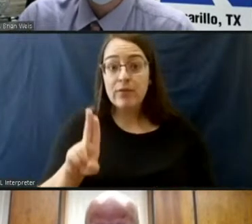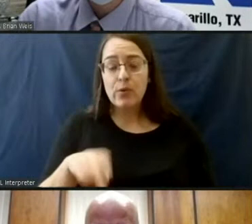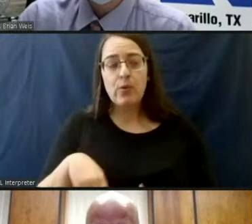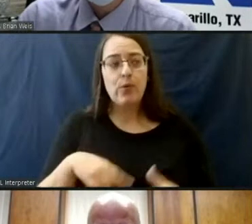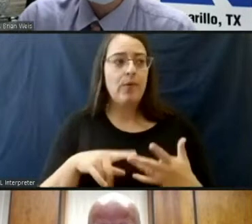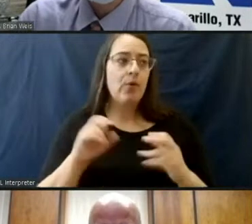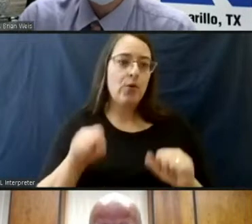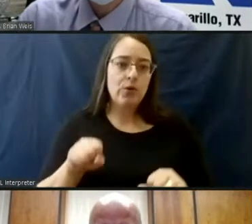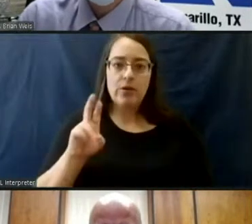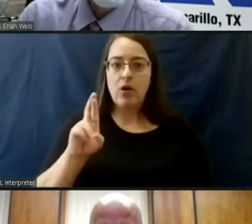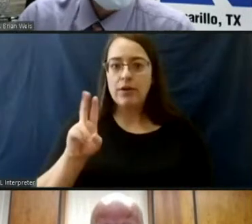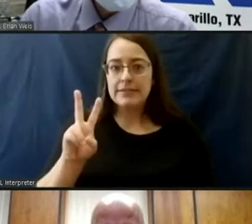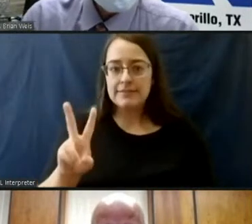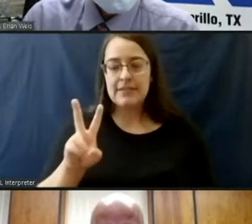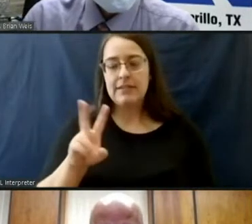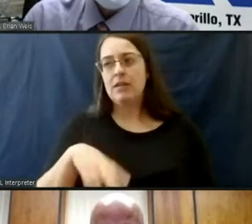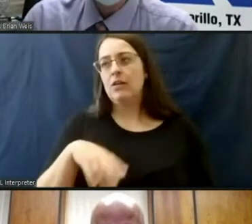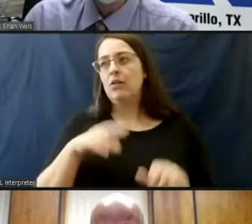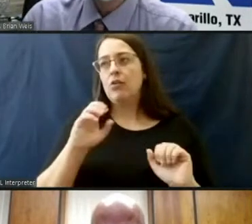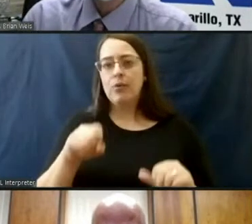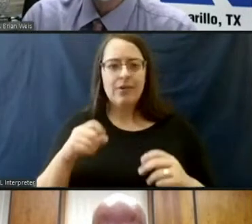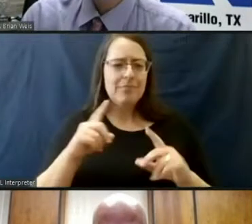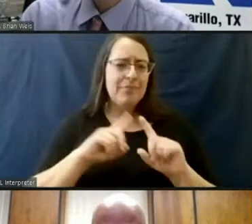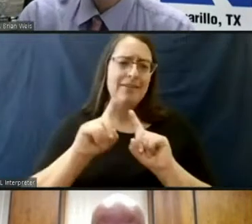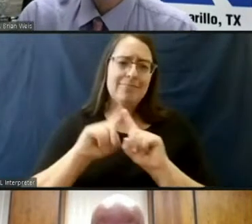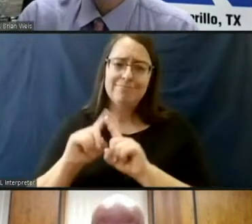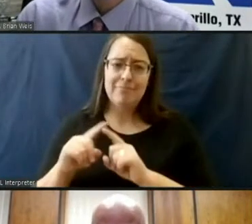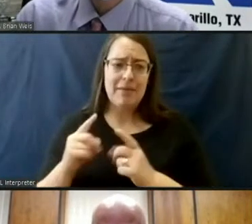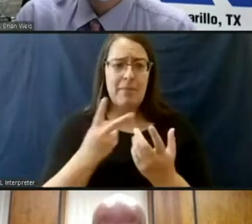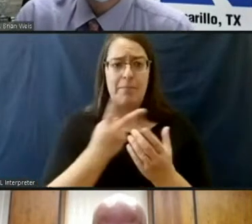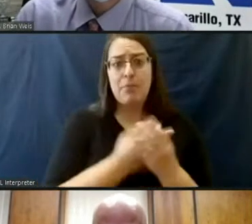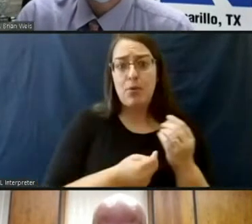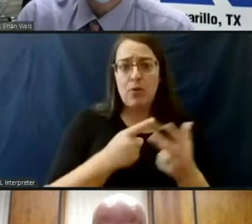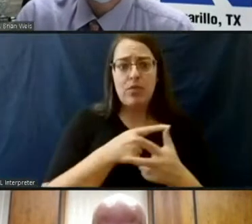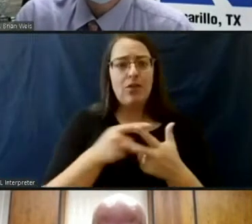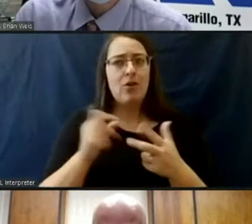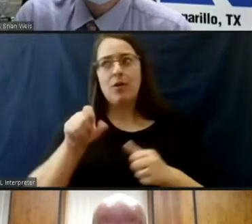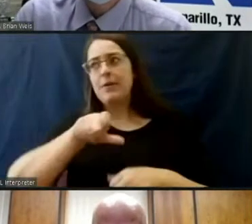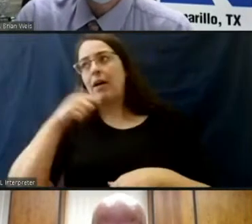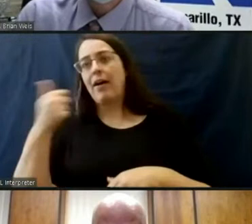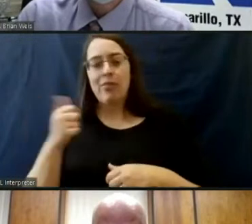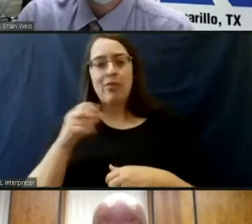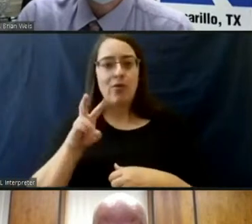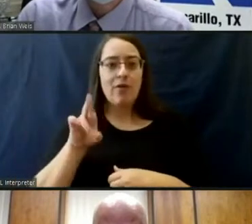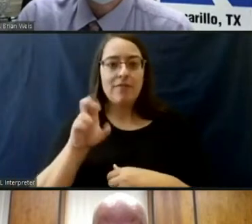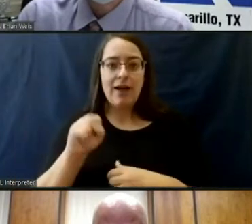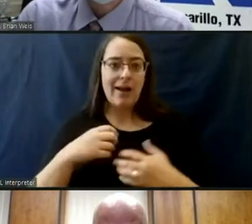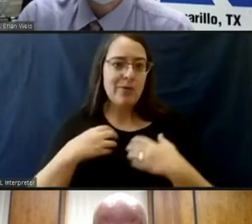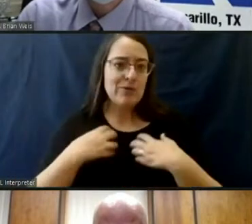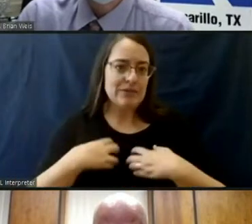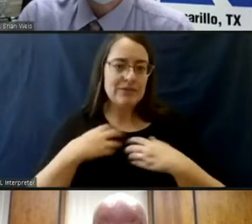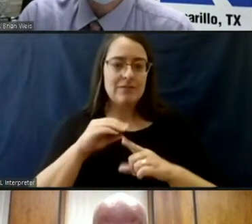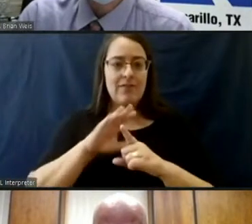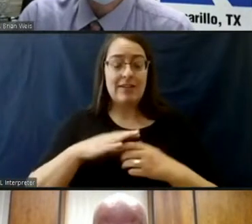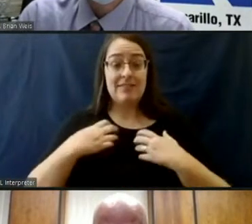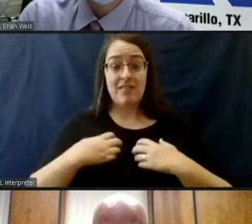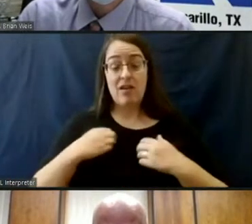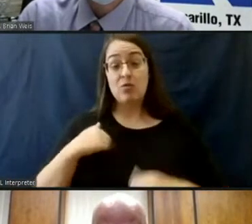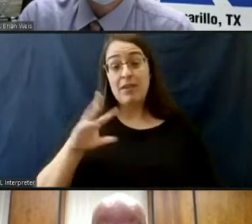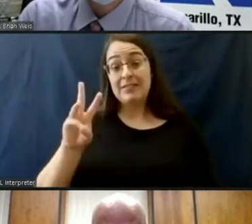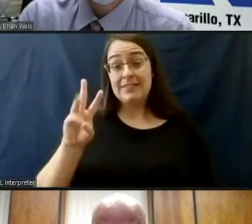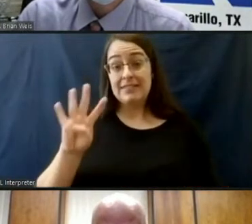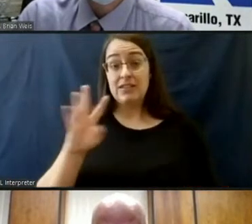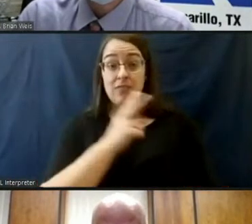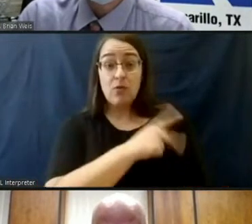be RSV, could be a combination, or it could be another virus, obviously. And we had 64 patients in the past